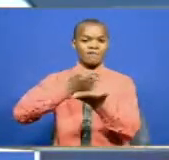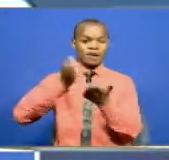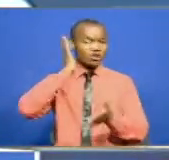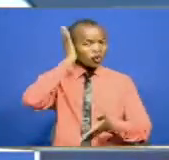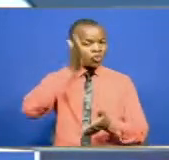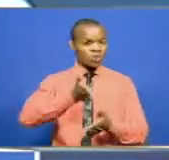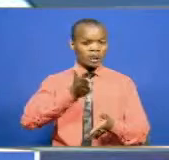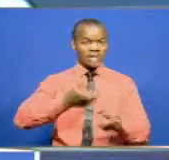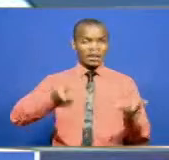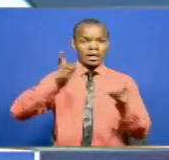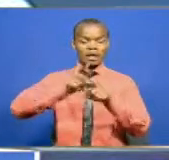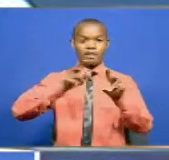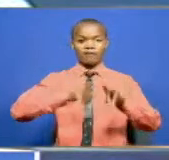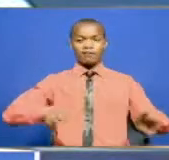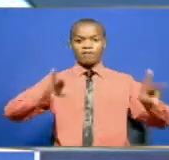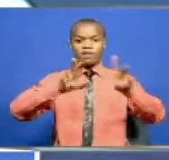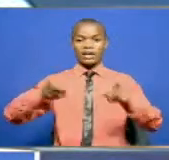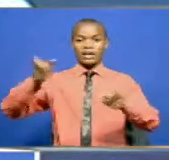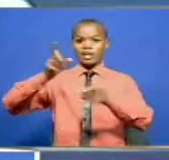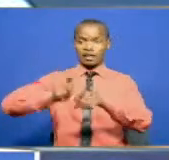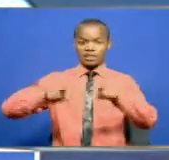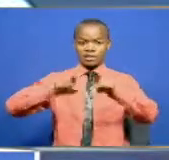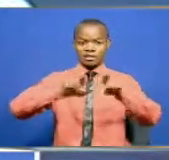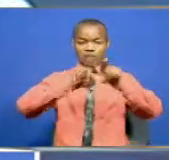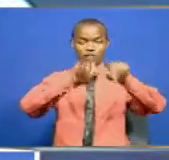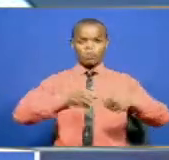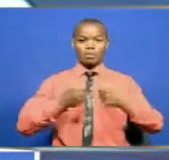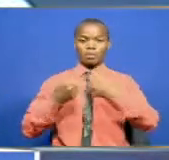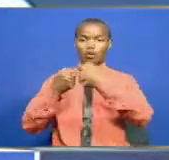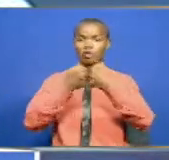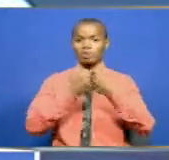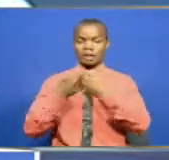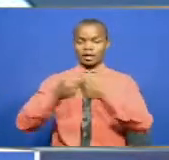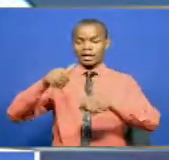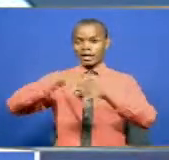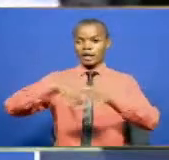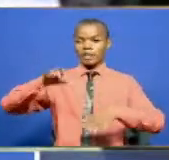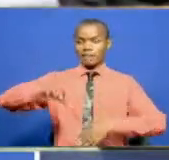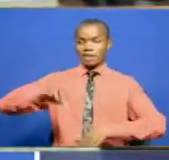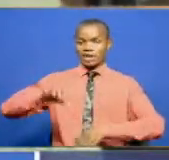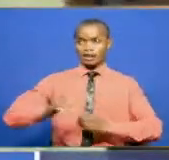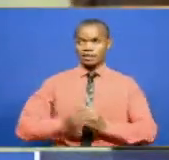addition of the crop, improving its competitiveness in the market.